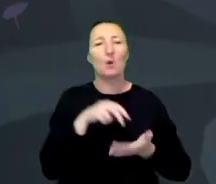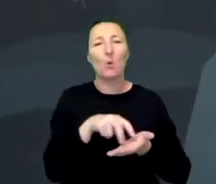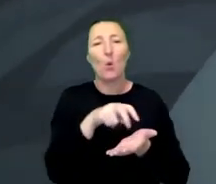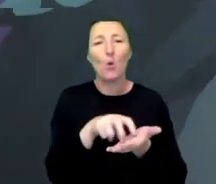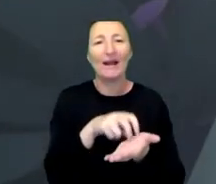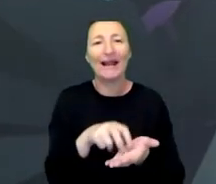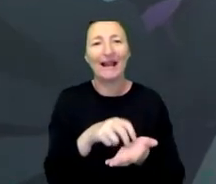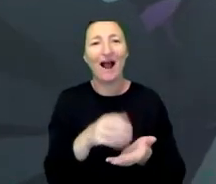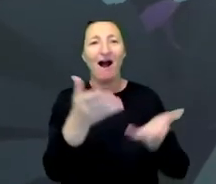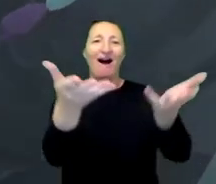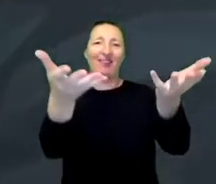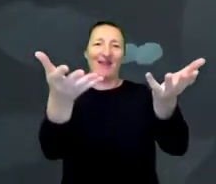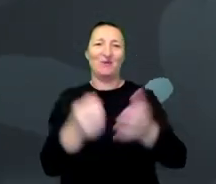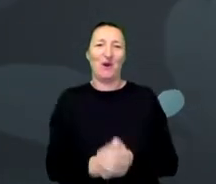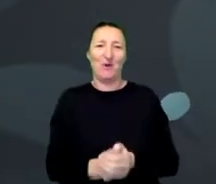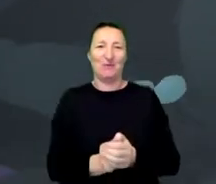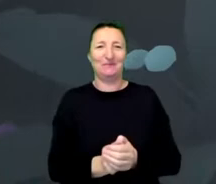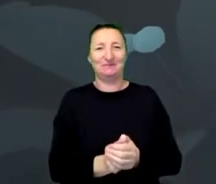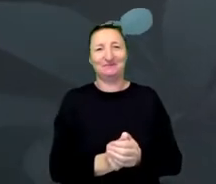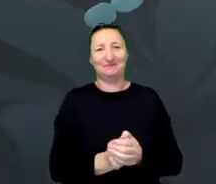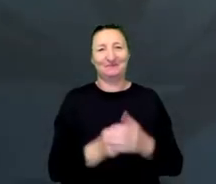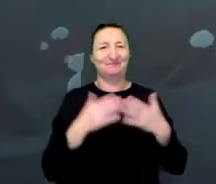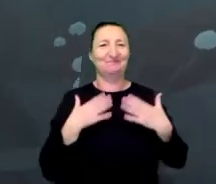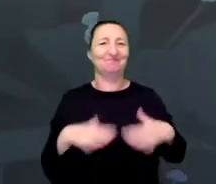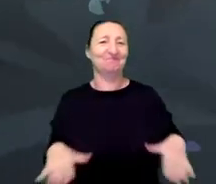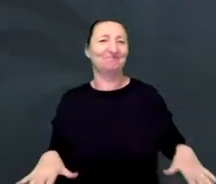Celestial. There we go. Oh, so cute. Aww.